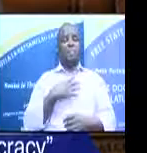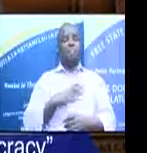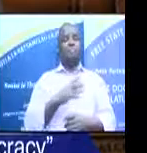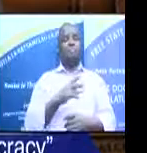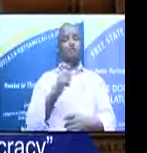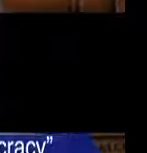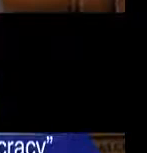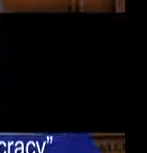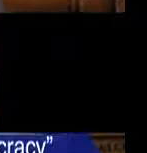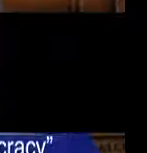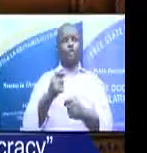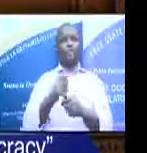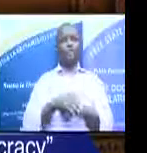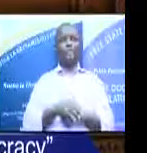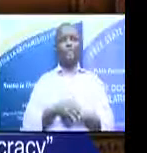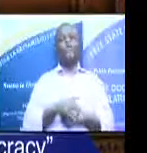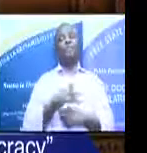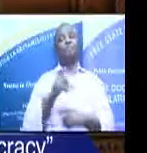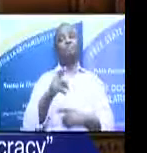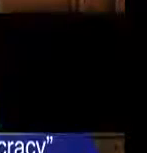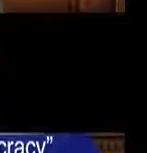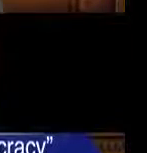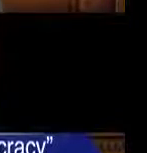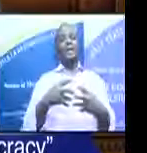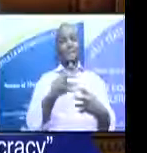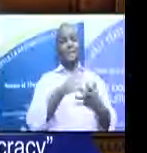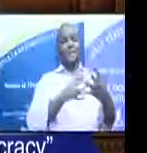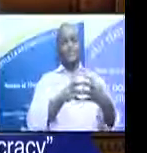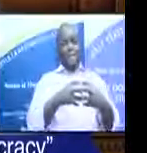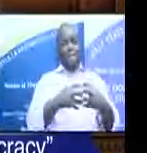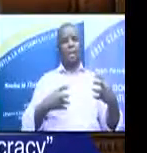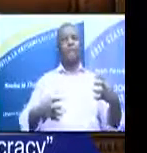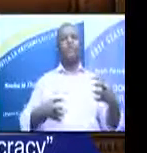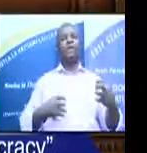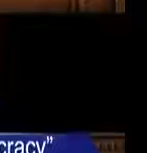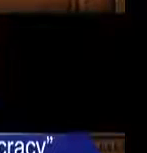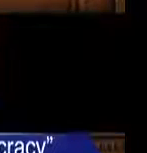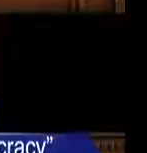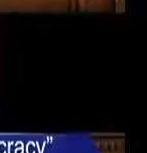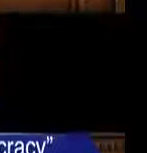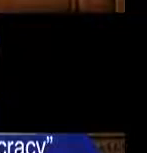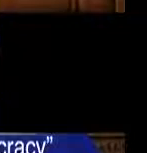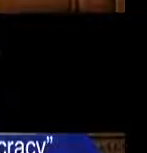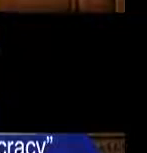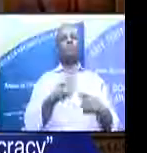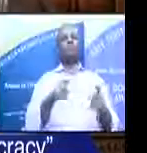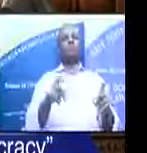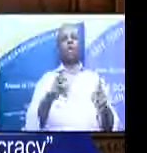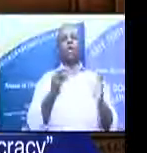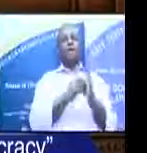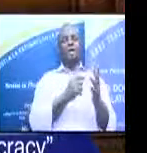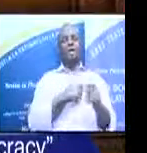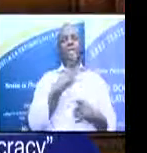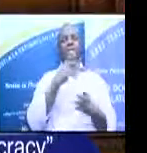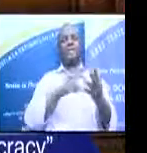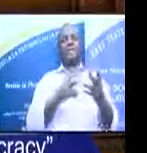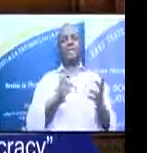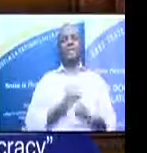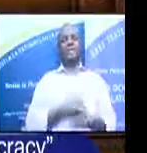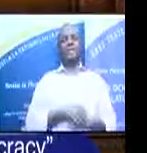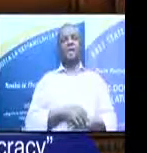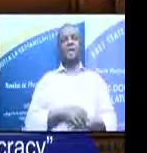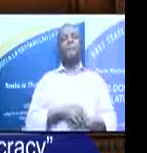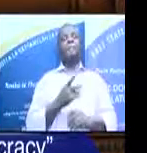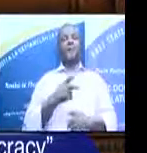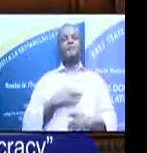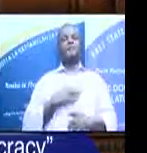you. No, dislocate history from your thinking. Do as if this thing never existed, and you will feel good. But the